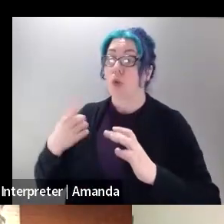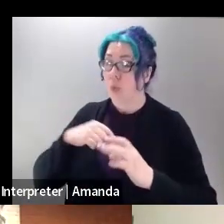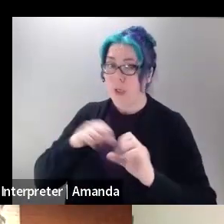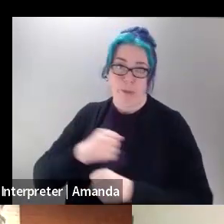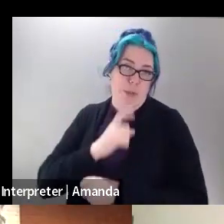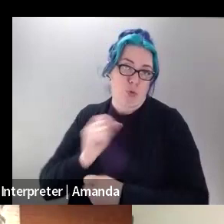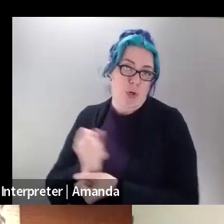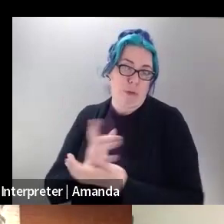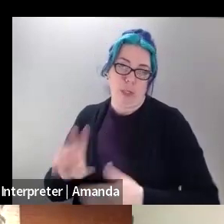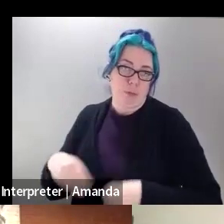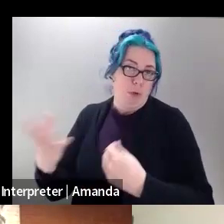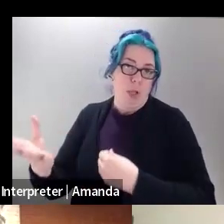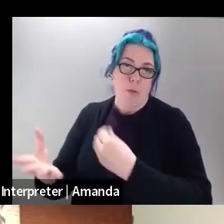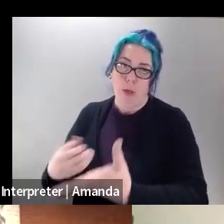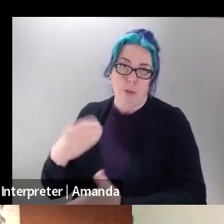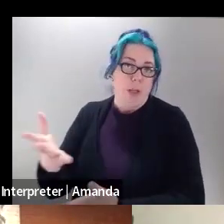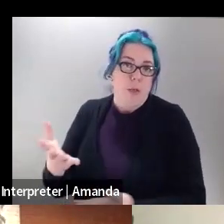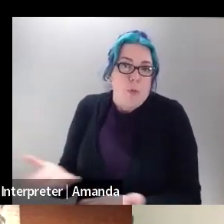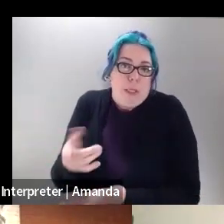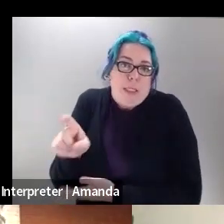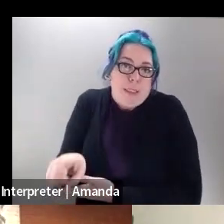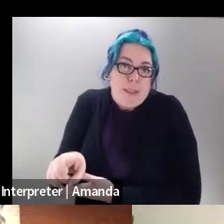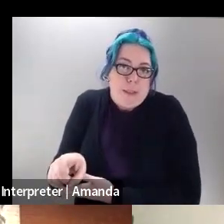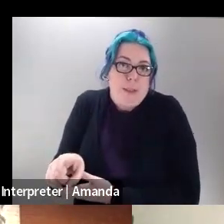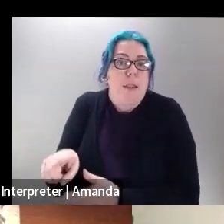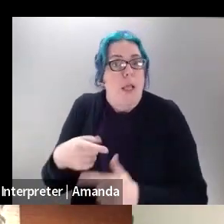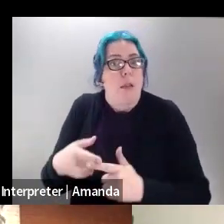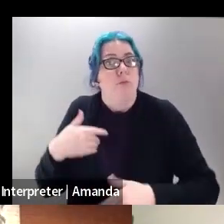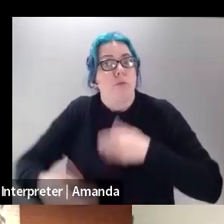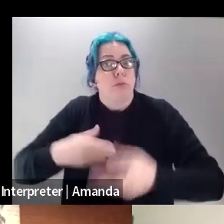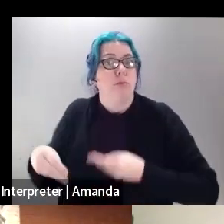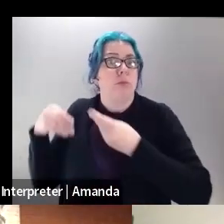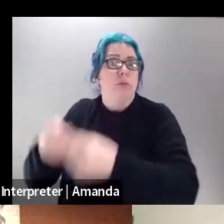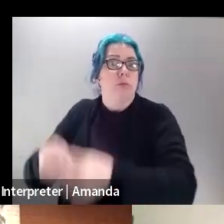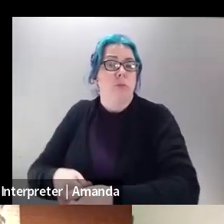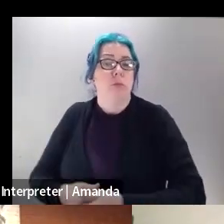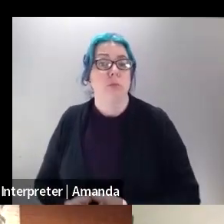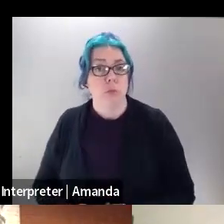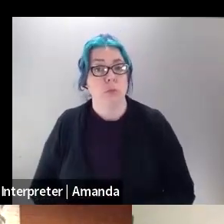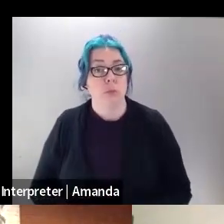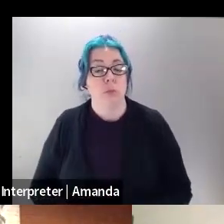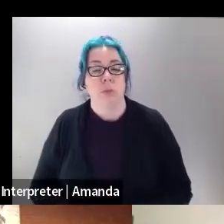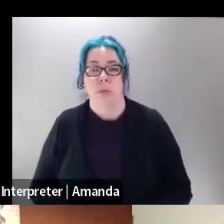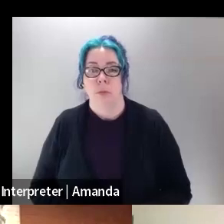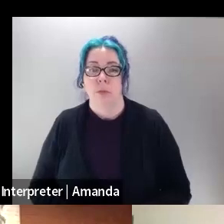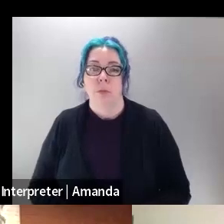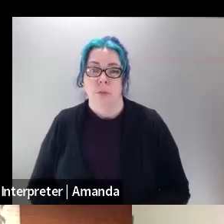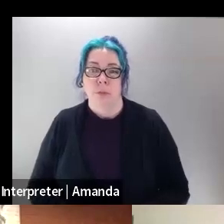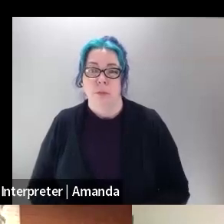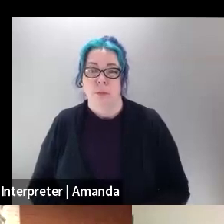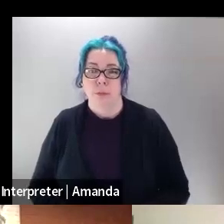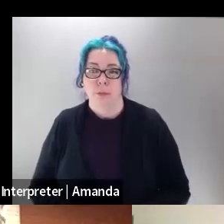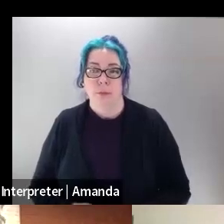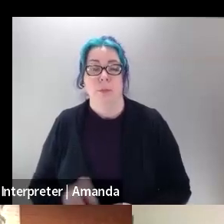disconnected from what we're about to do on stage. Mm-hmm. It's more core to the what you are